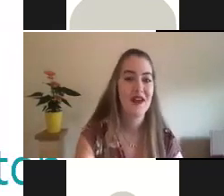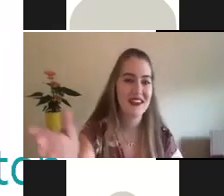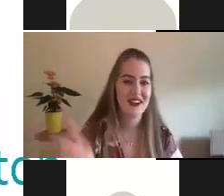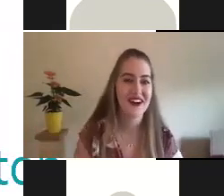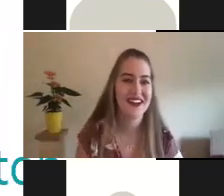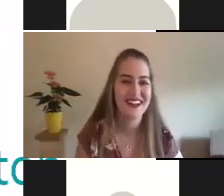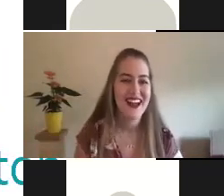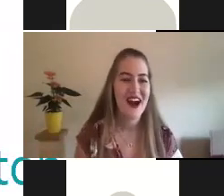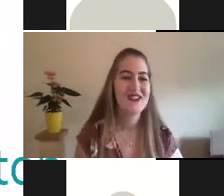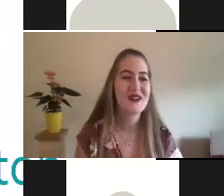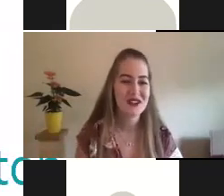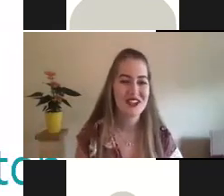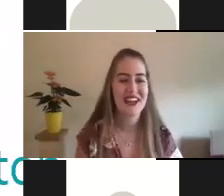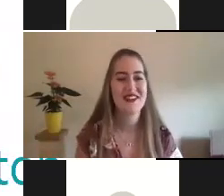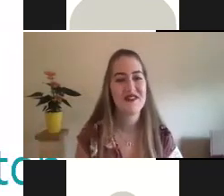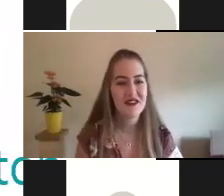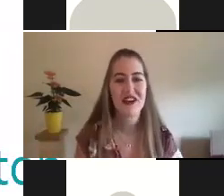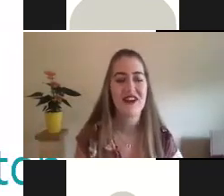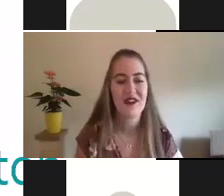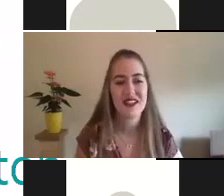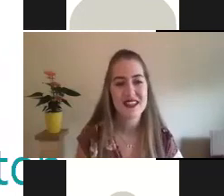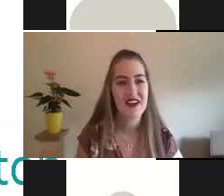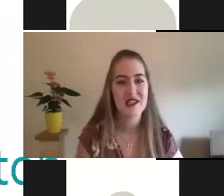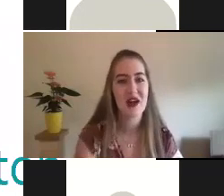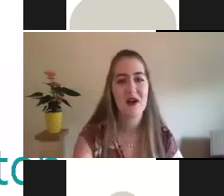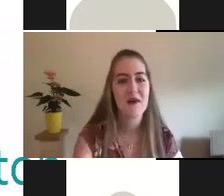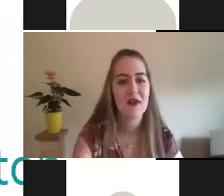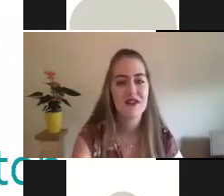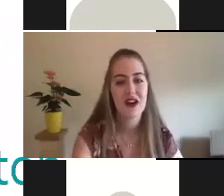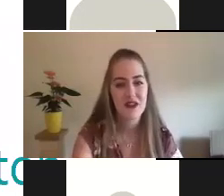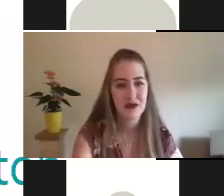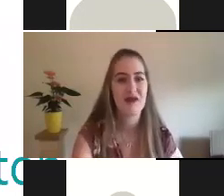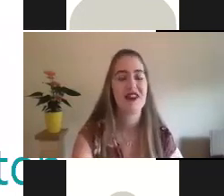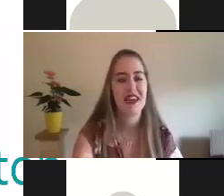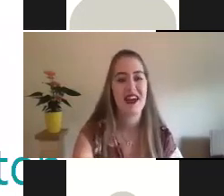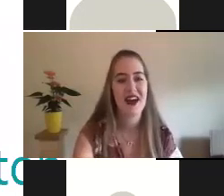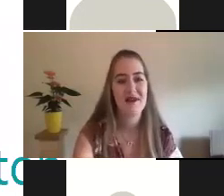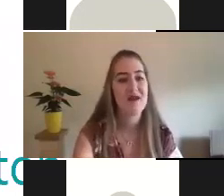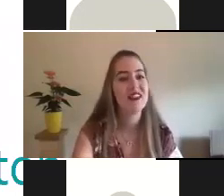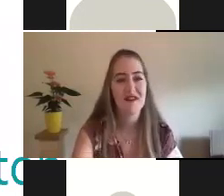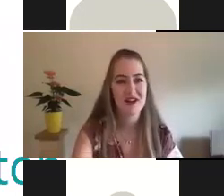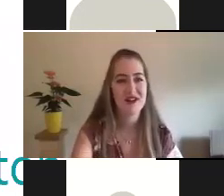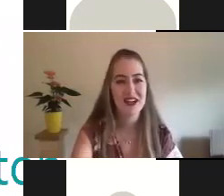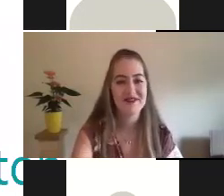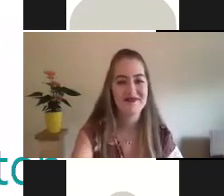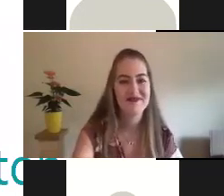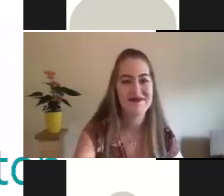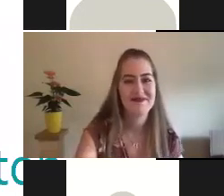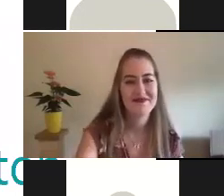Oh, and these are our social channels. Feel free to follow us there as well. We post very frequently, and we'd love your